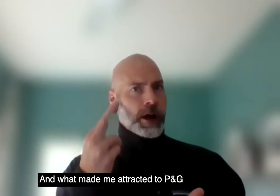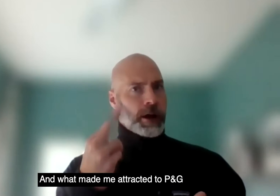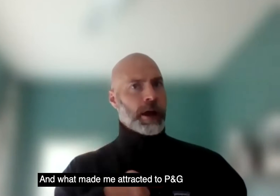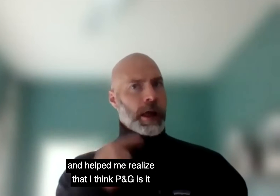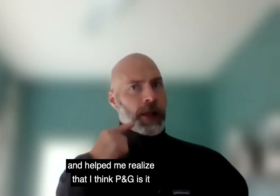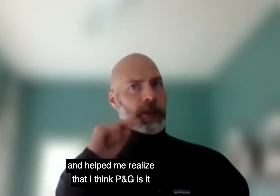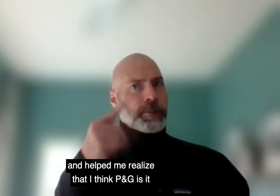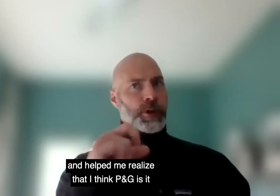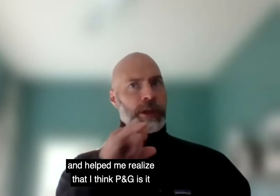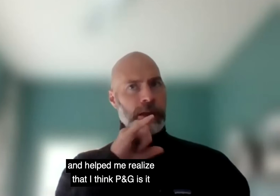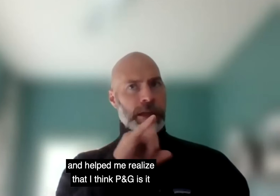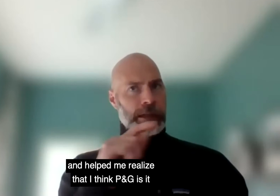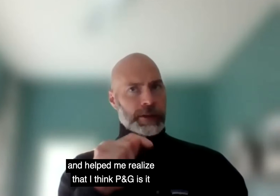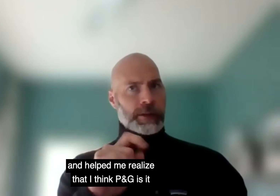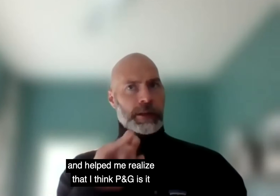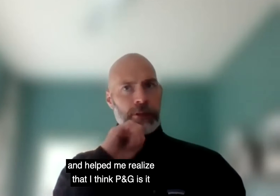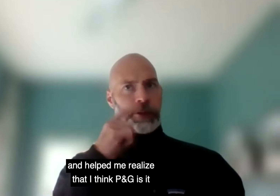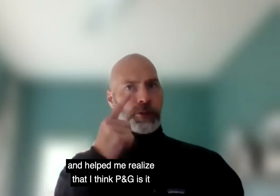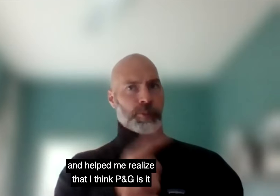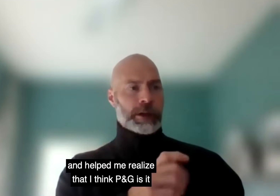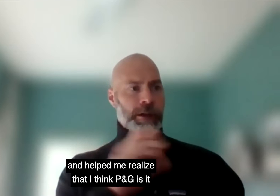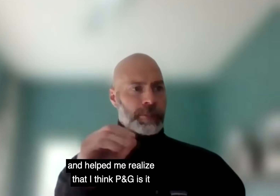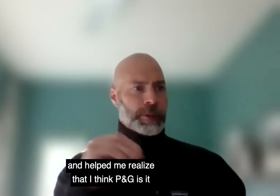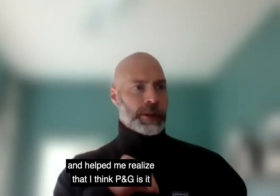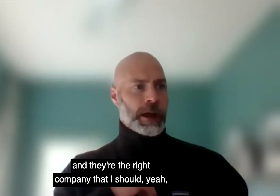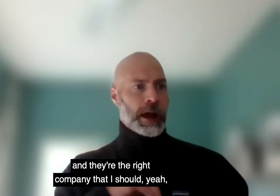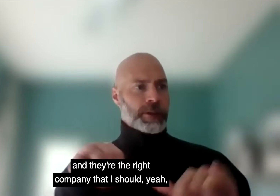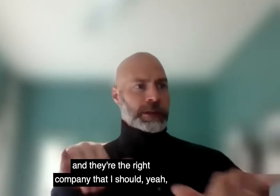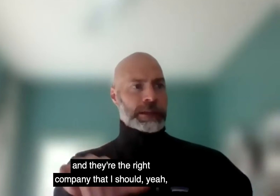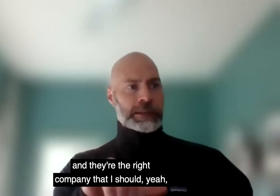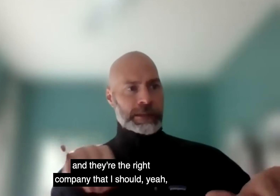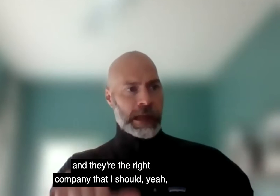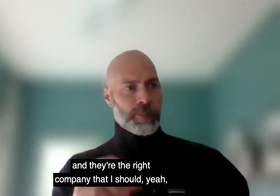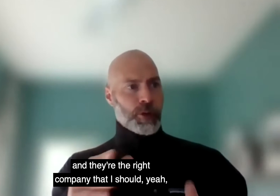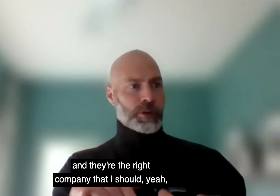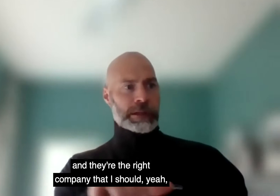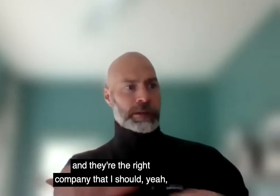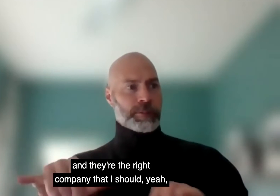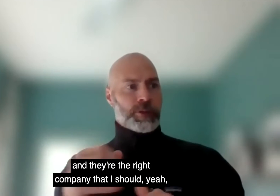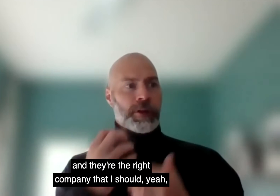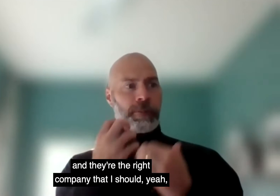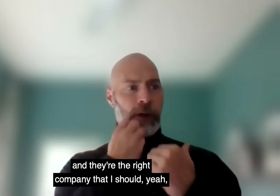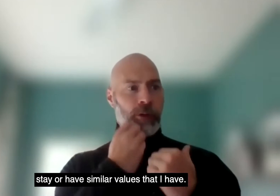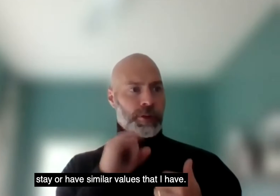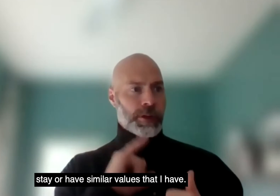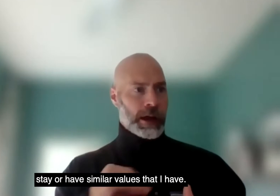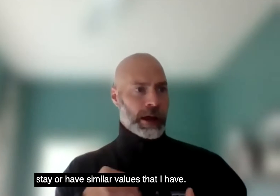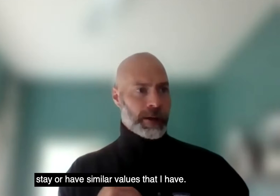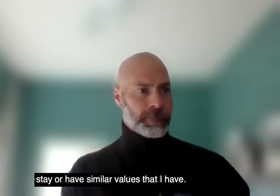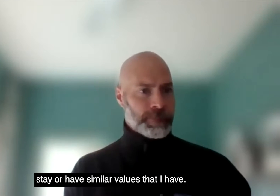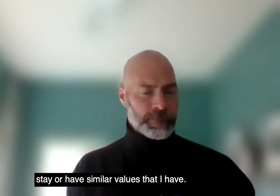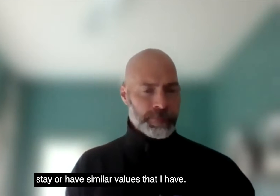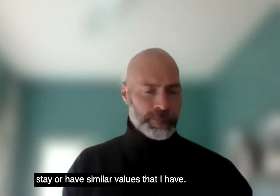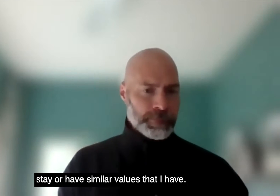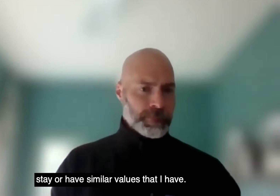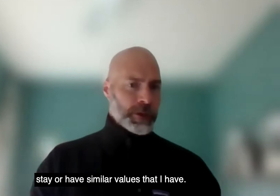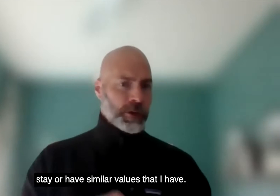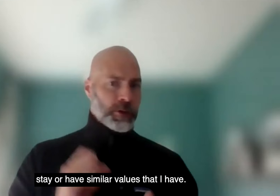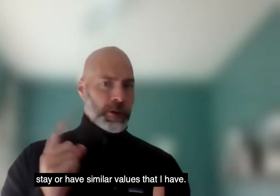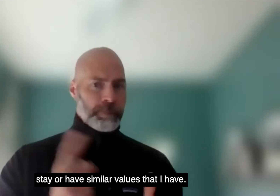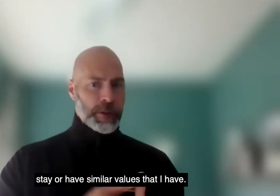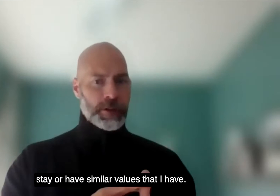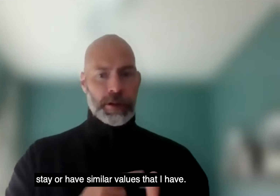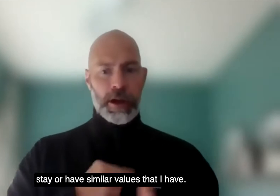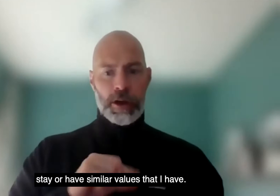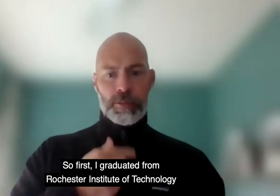to P&G and helped me realize that I think P&G is it, and they're the right company that I should, stay or have similar values